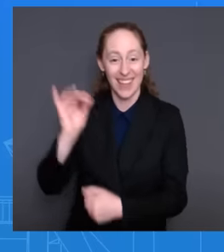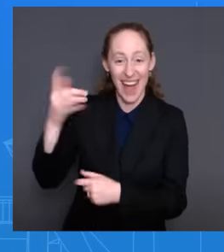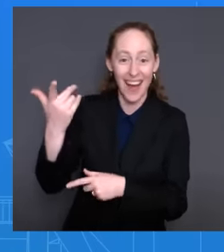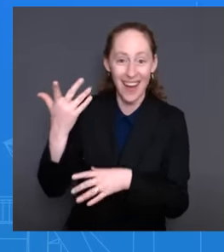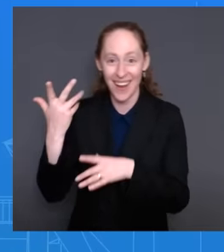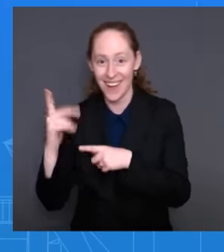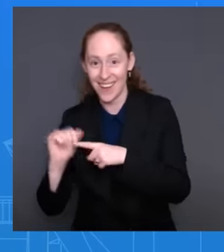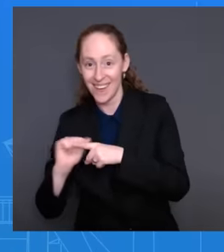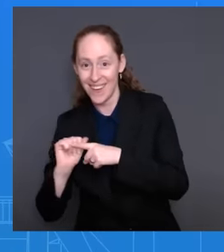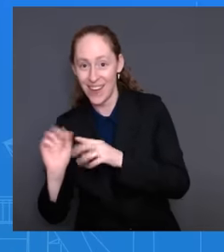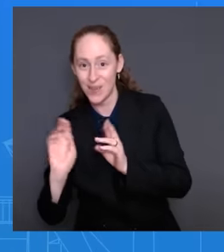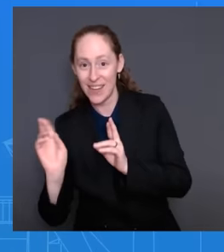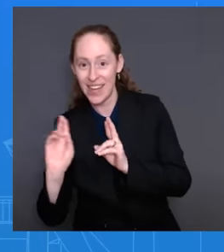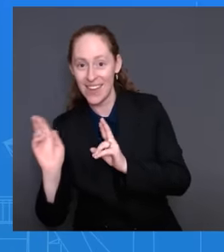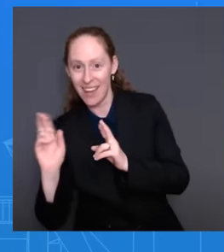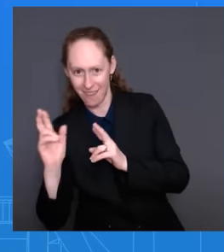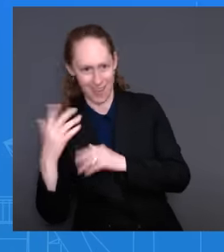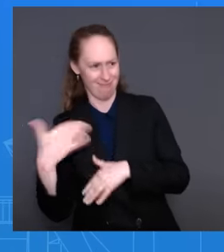Okay.